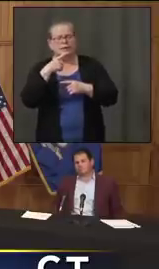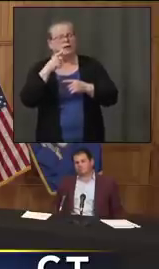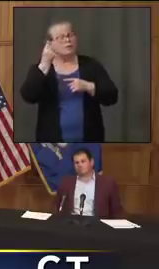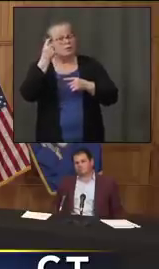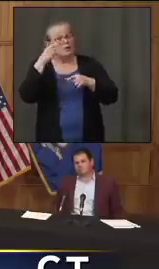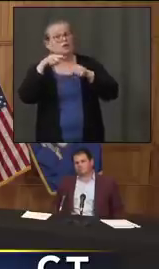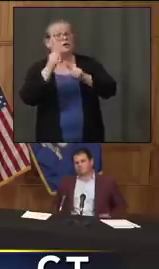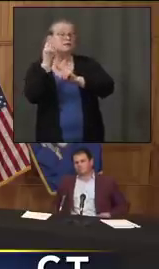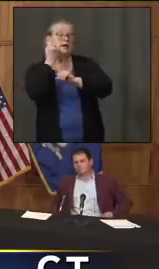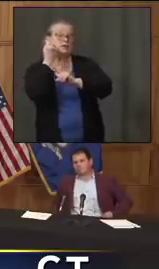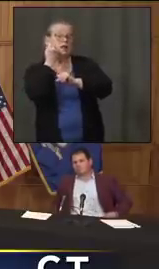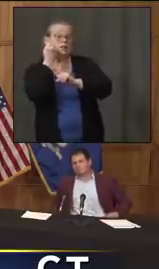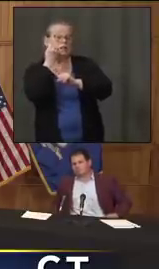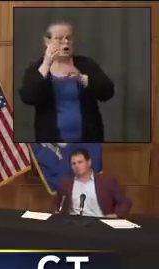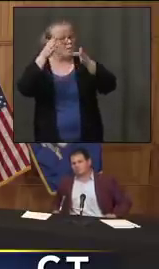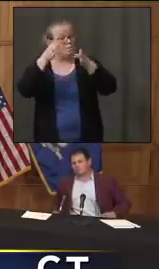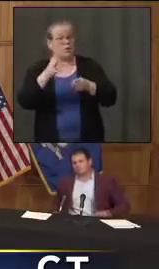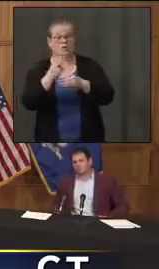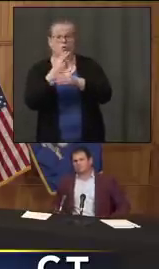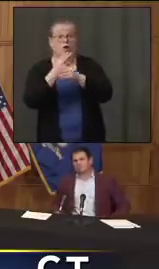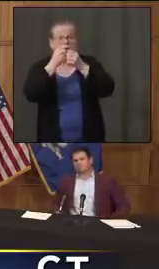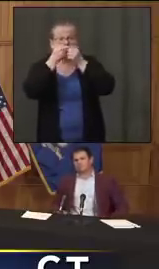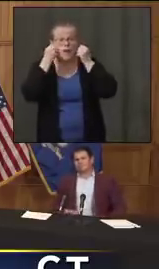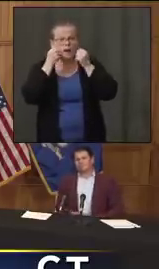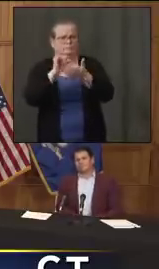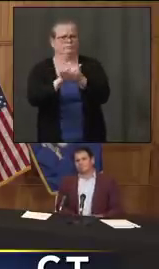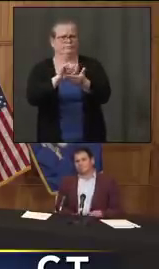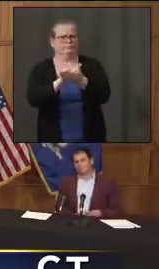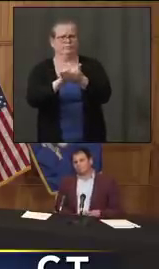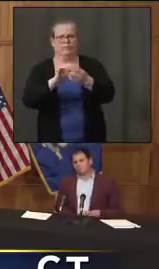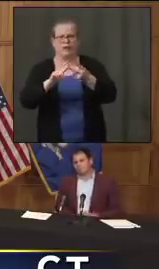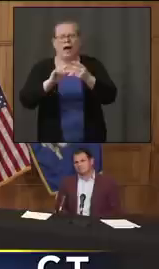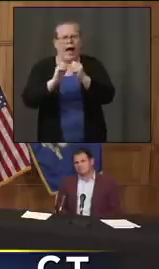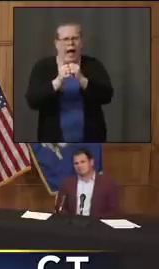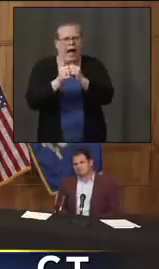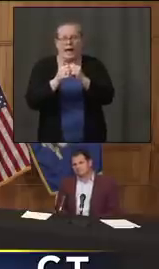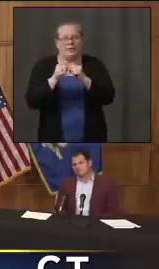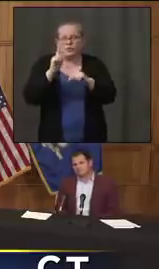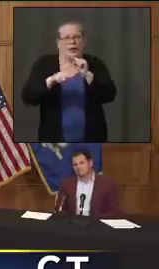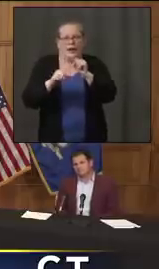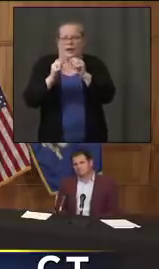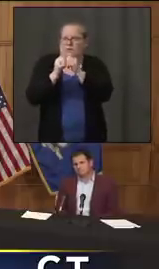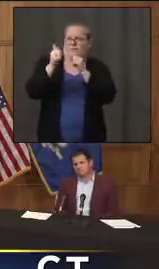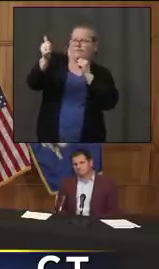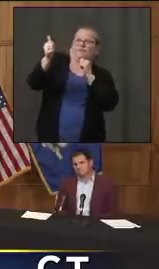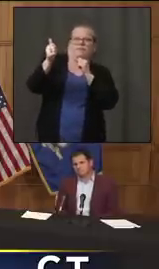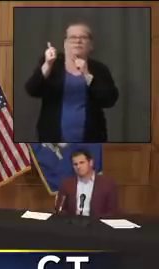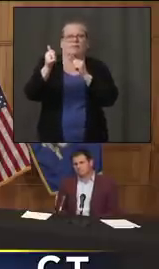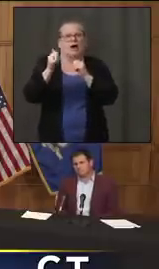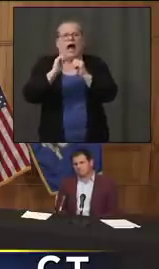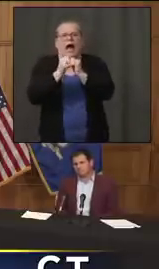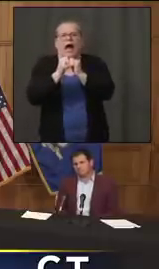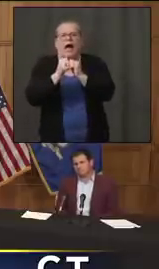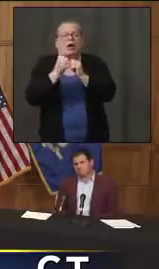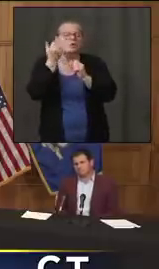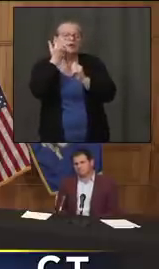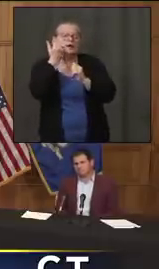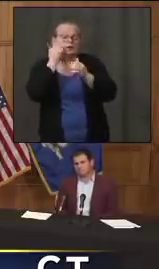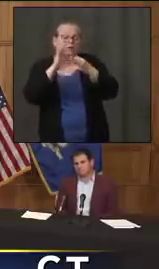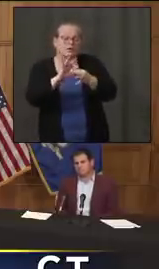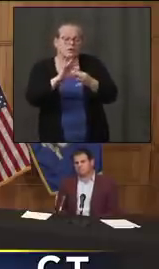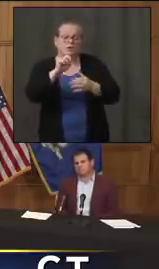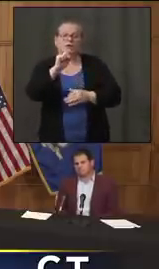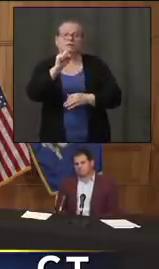They are extremely close and there is no safe distancing. What does this look like when they are dealing with saliva and other things?